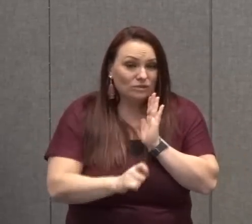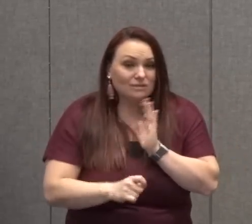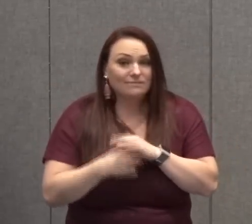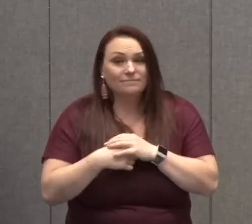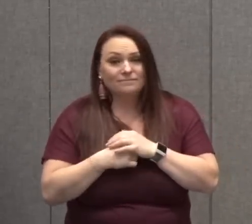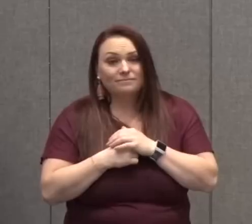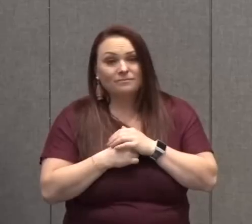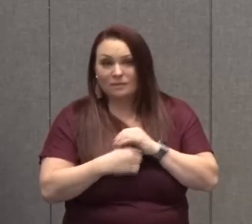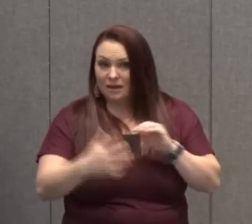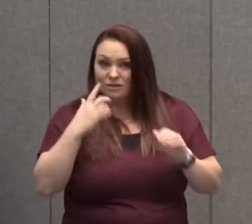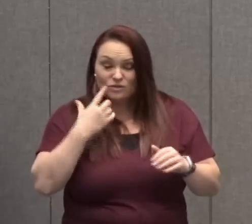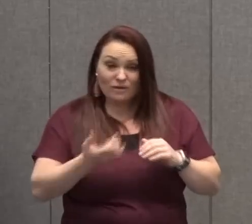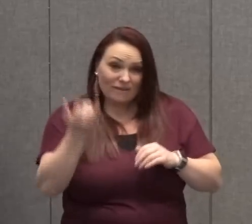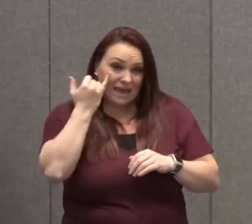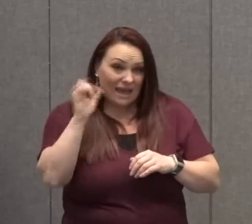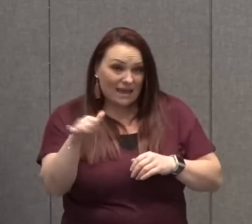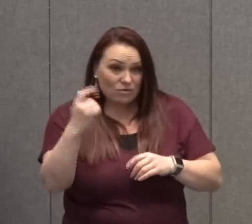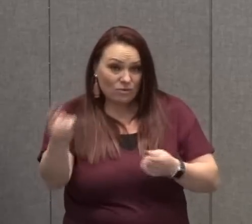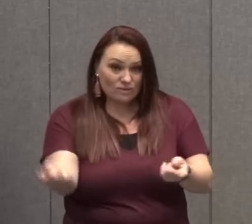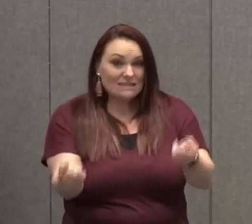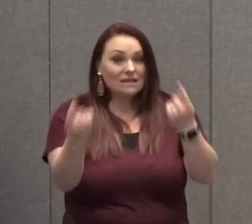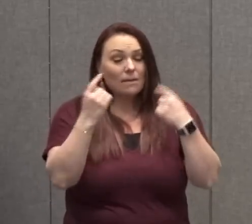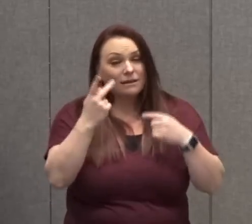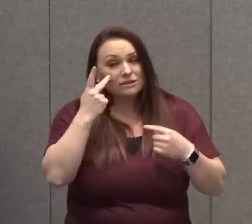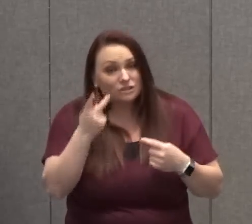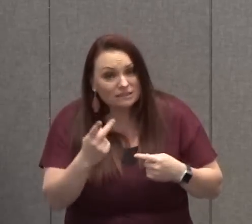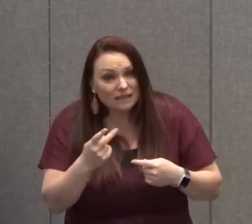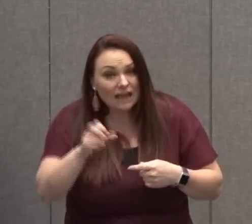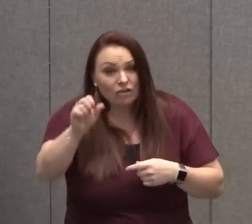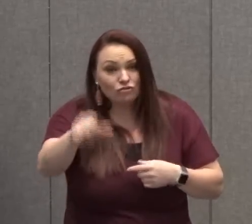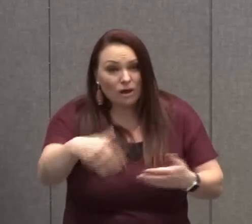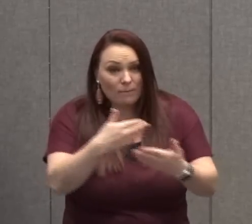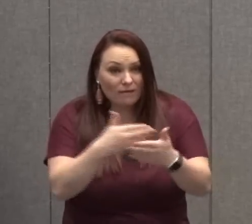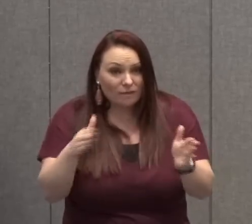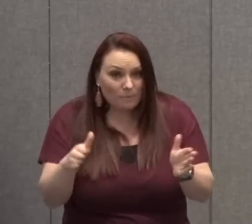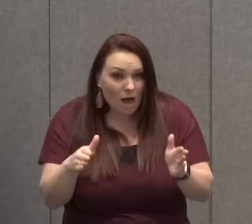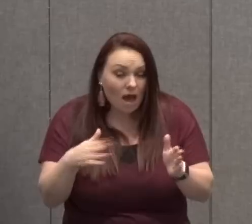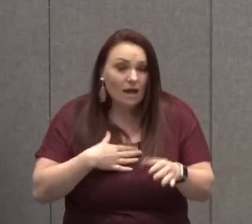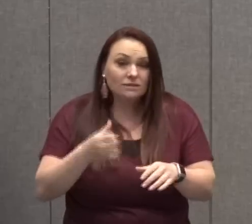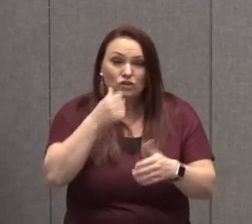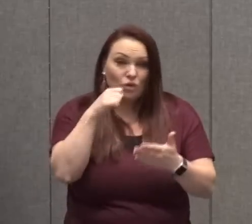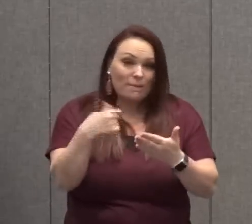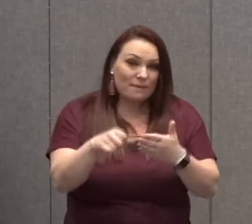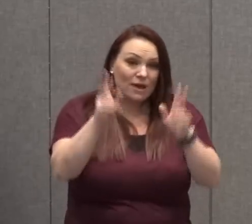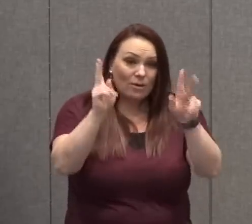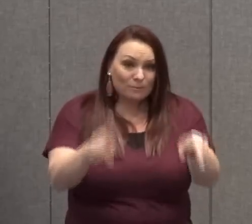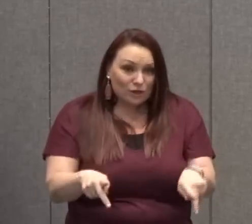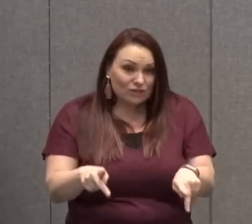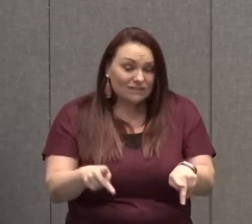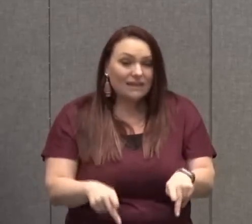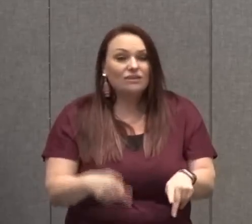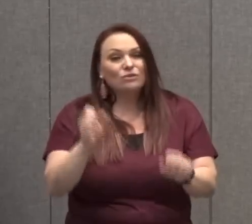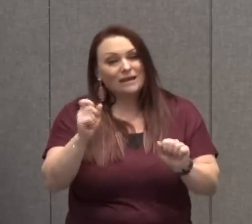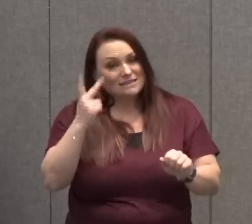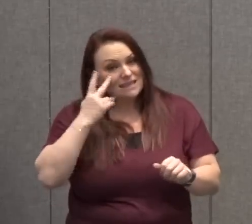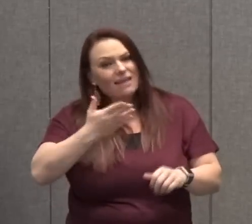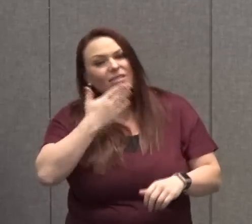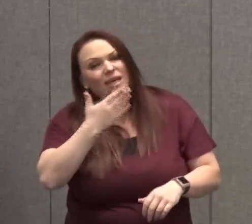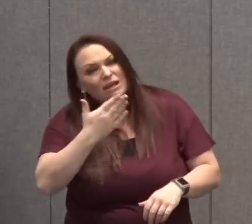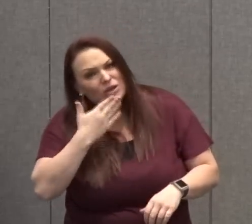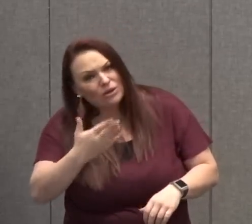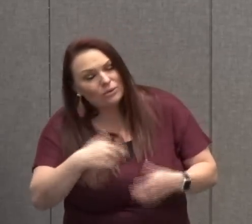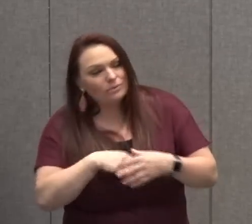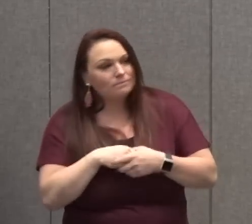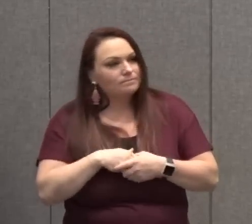So if anyone's was coming to see, maybe drop off a package or your mail person, then they can see those thank yous. Yes.